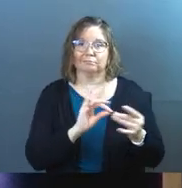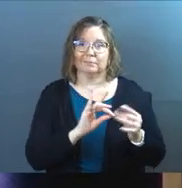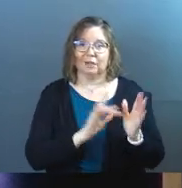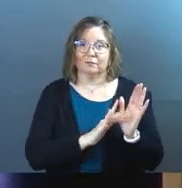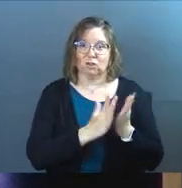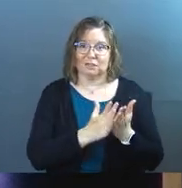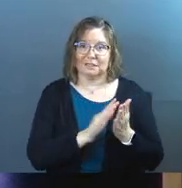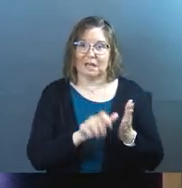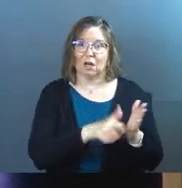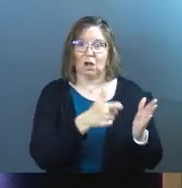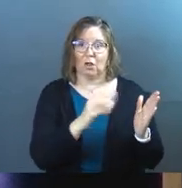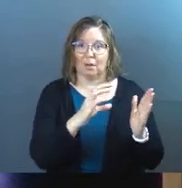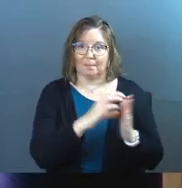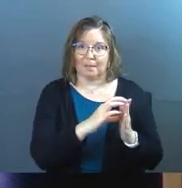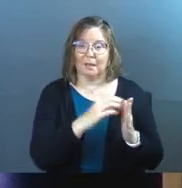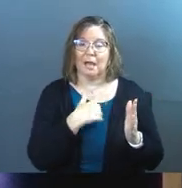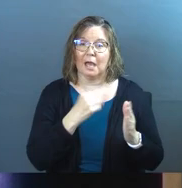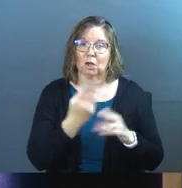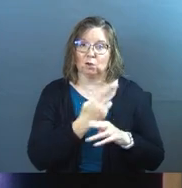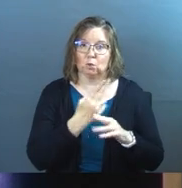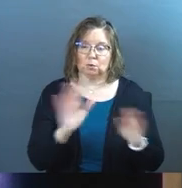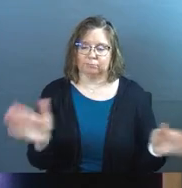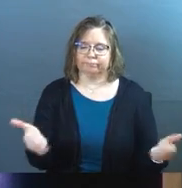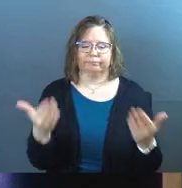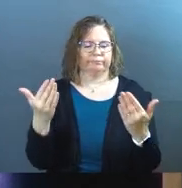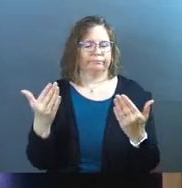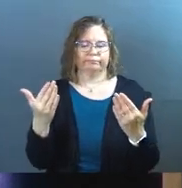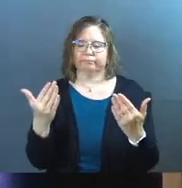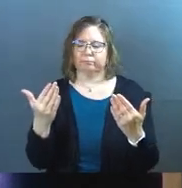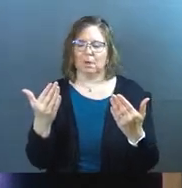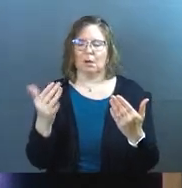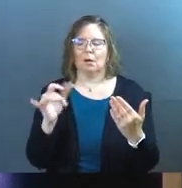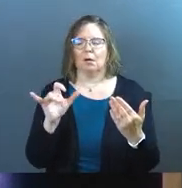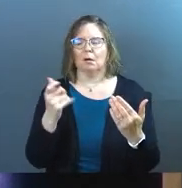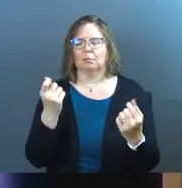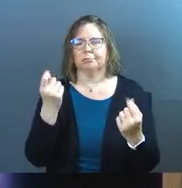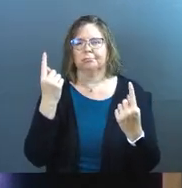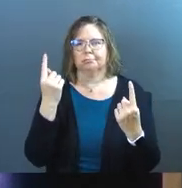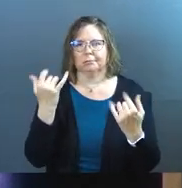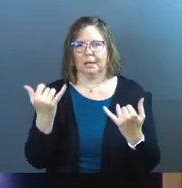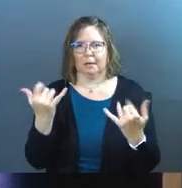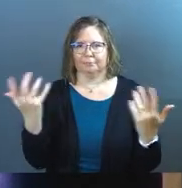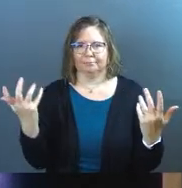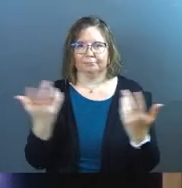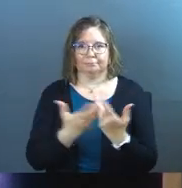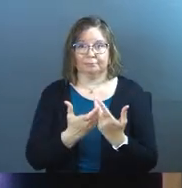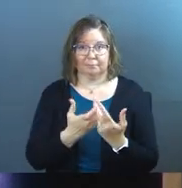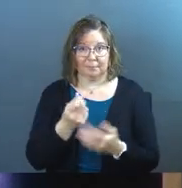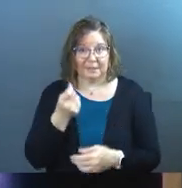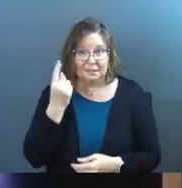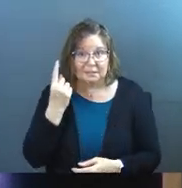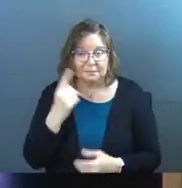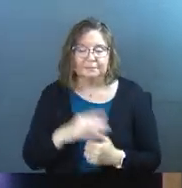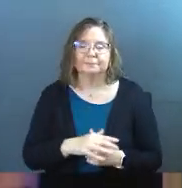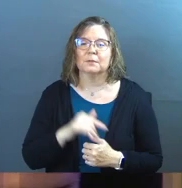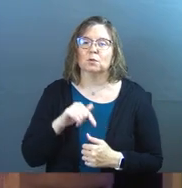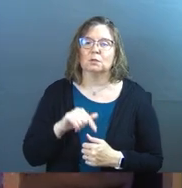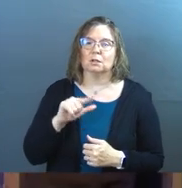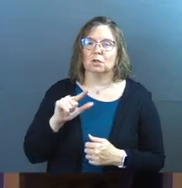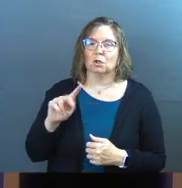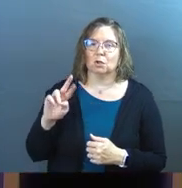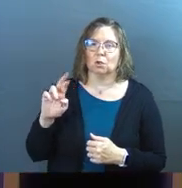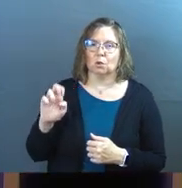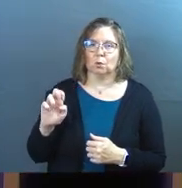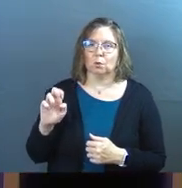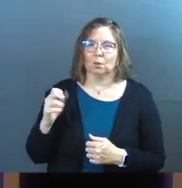parallel passage and use them together to understand the picture better. Does that make sense? So this is Luke